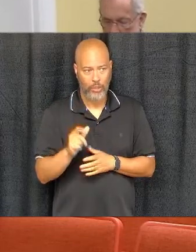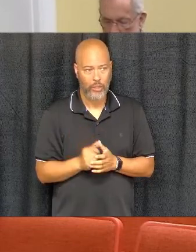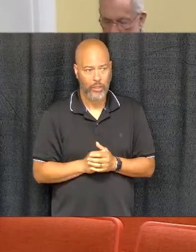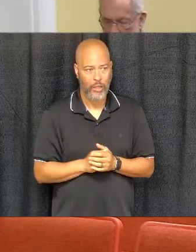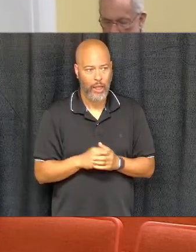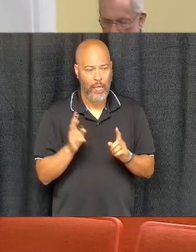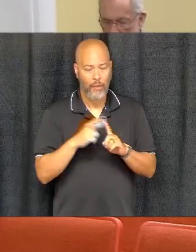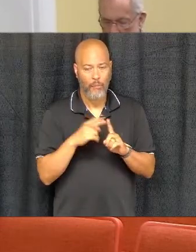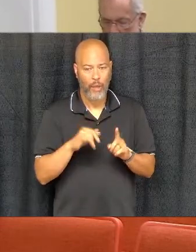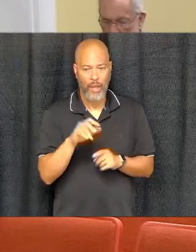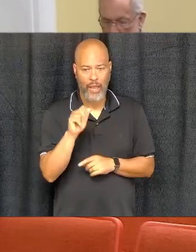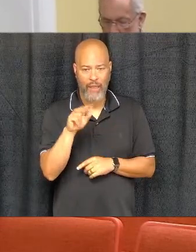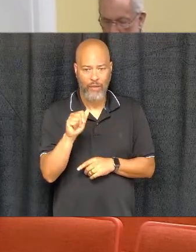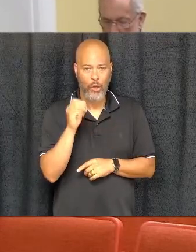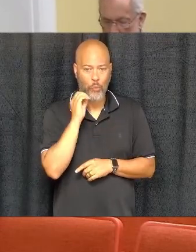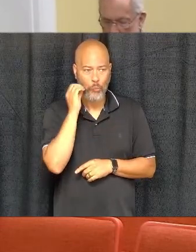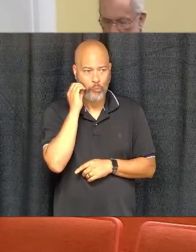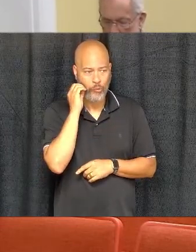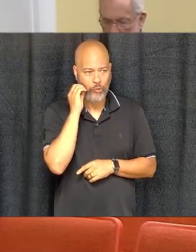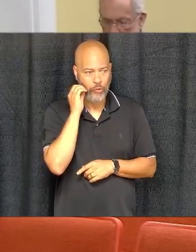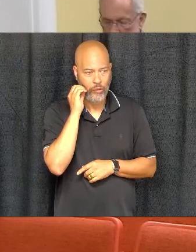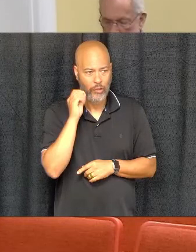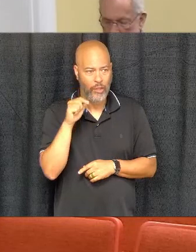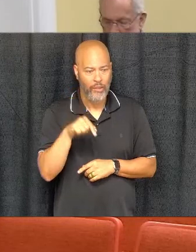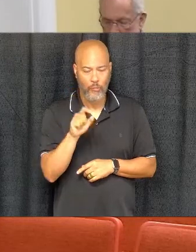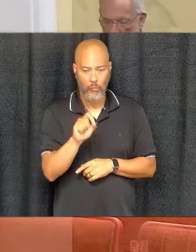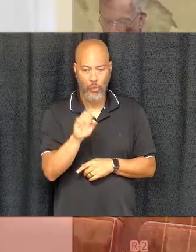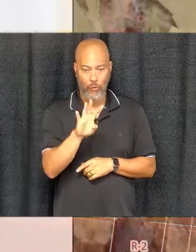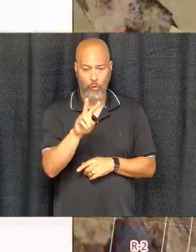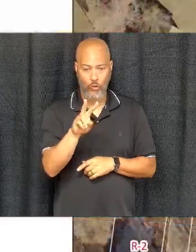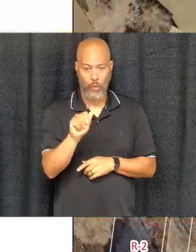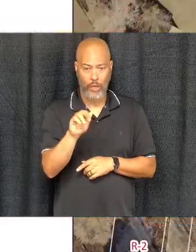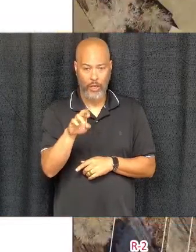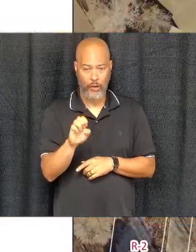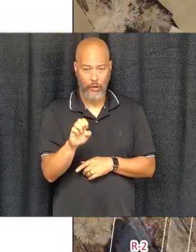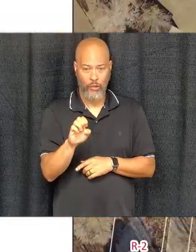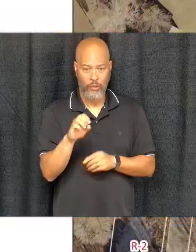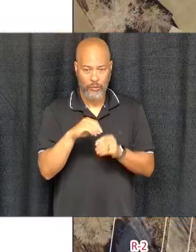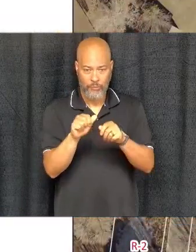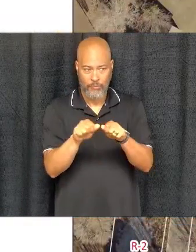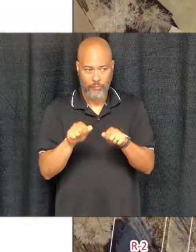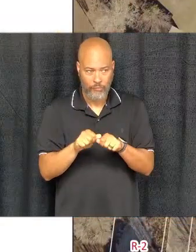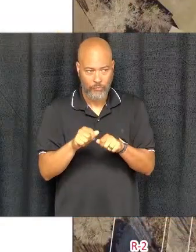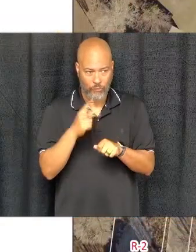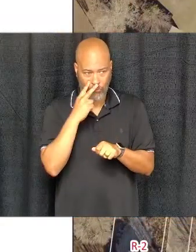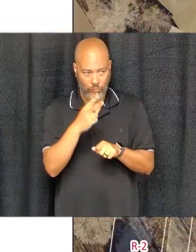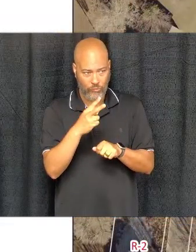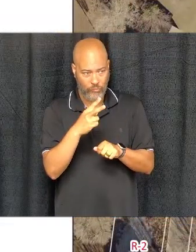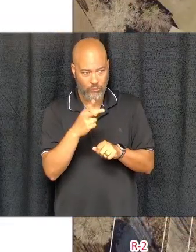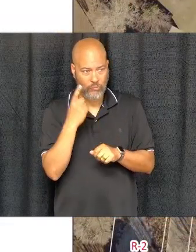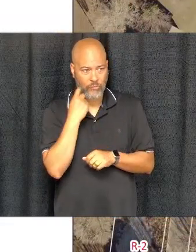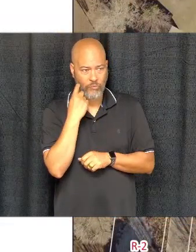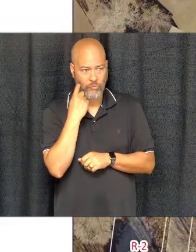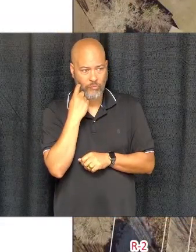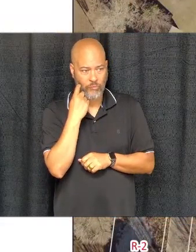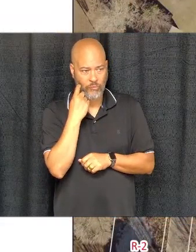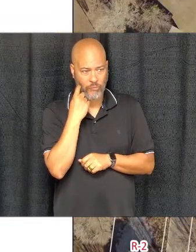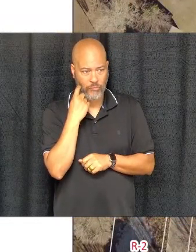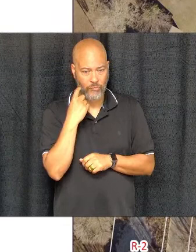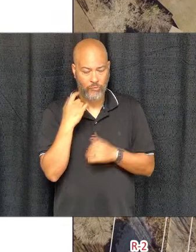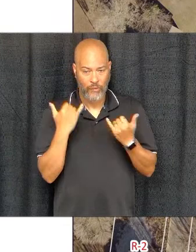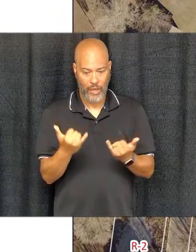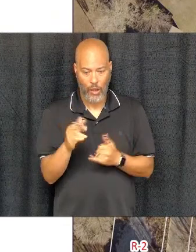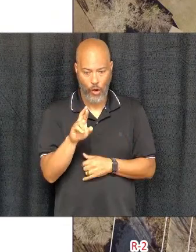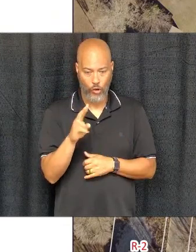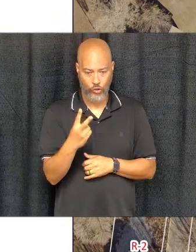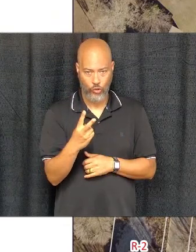2023, application of Ava Homes. This is .42 acres in an area you've seen some other zonings recently. Currently